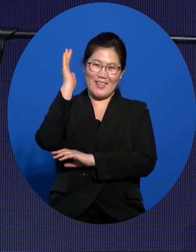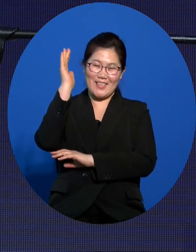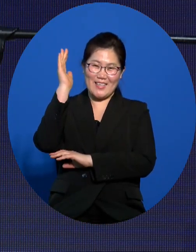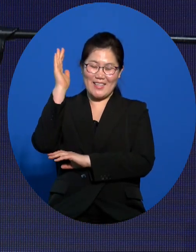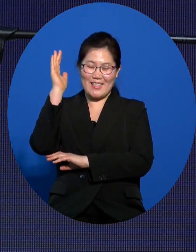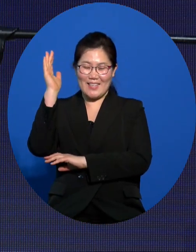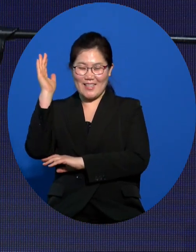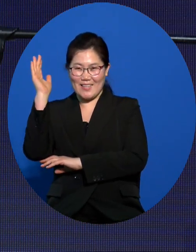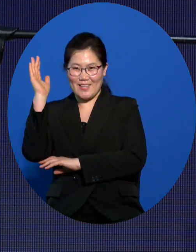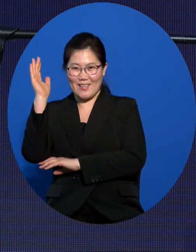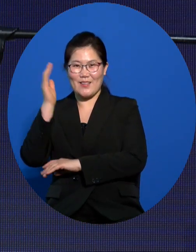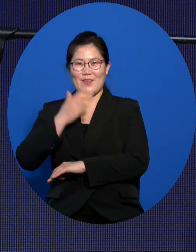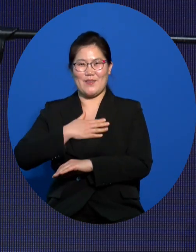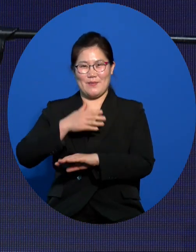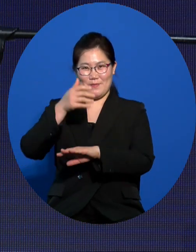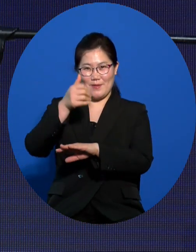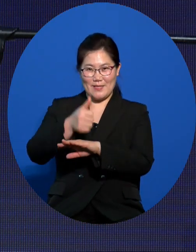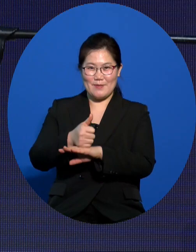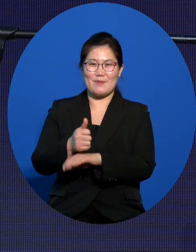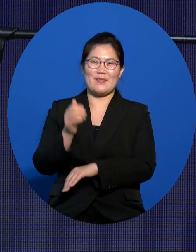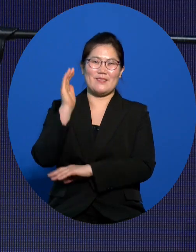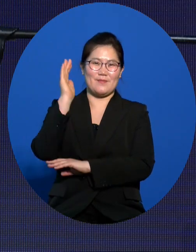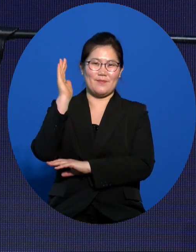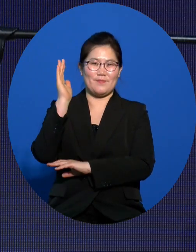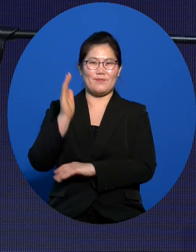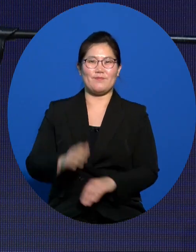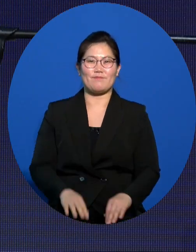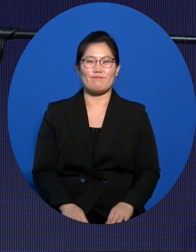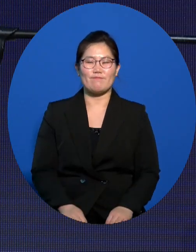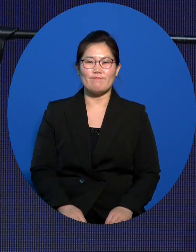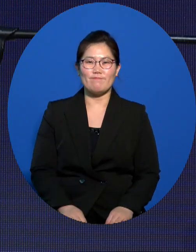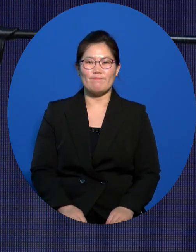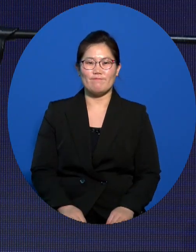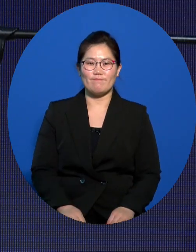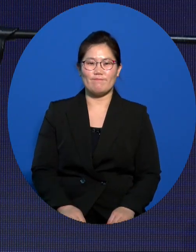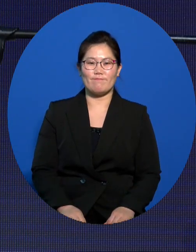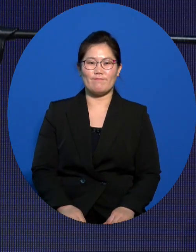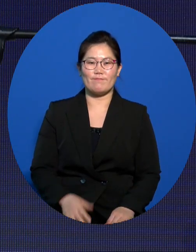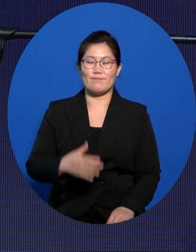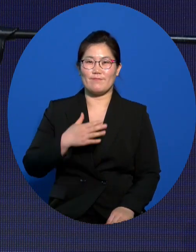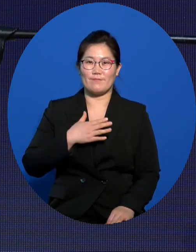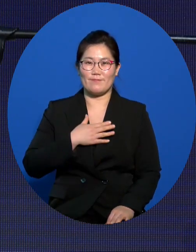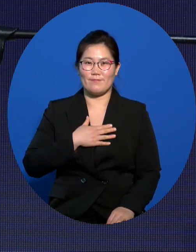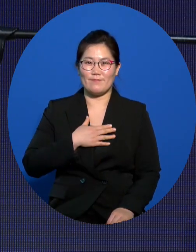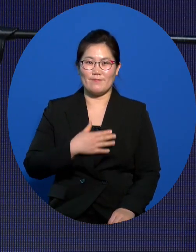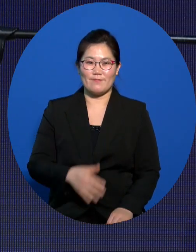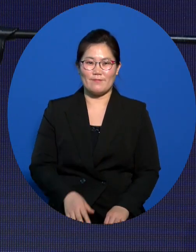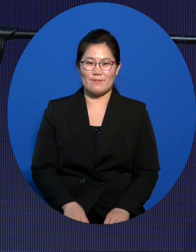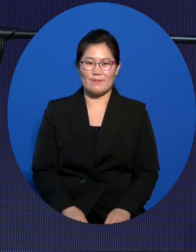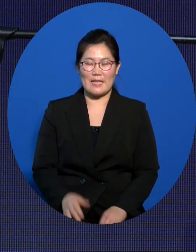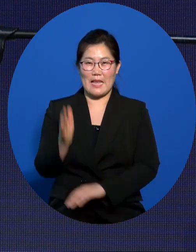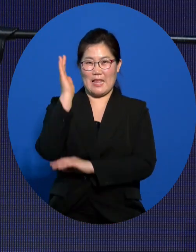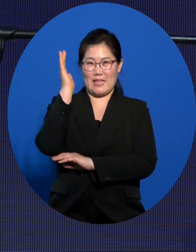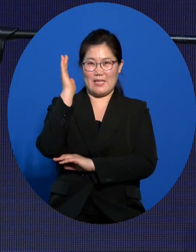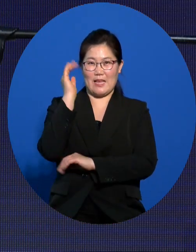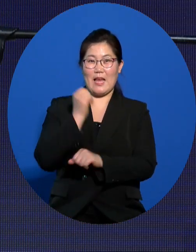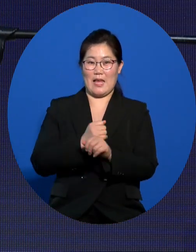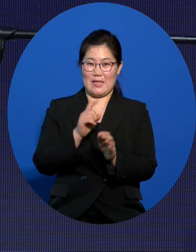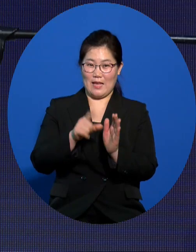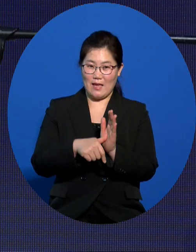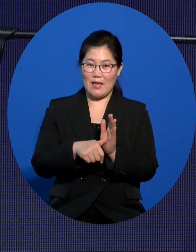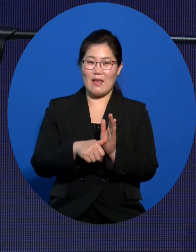I was listening to all of the presentations and I was able to learn a lot. I received a lot of